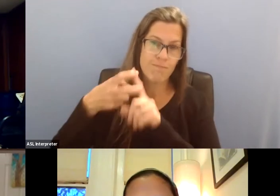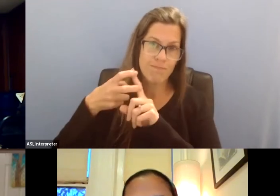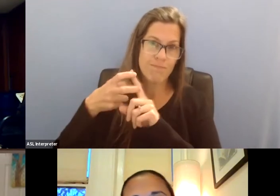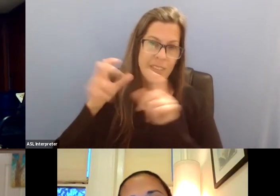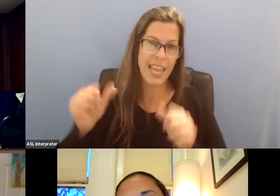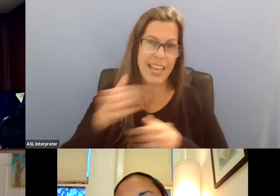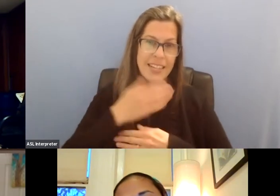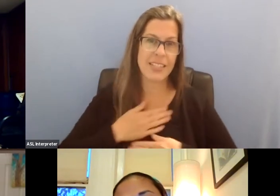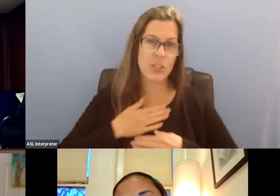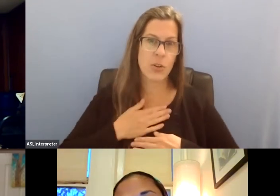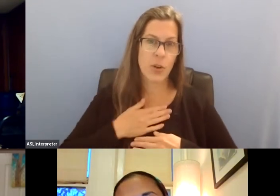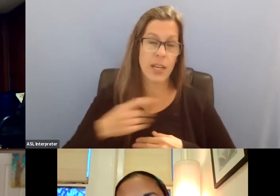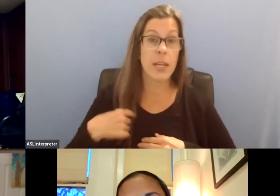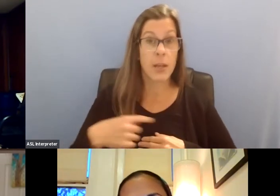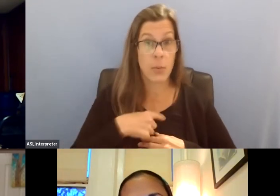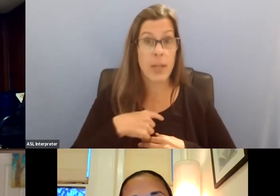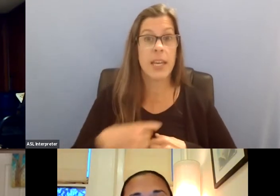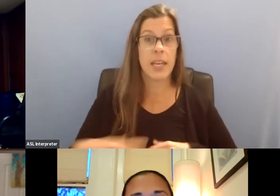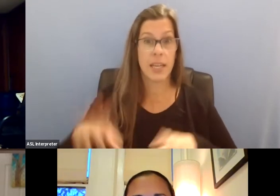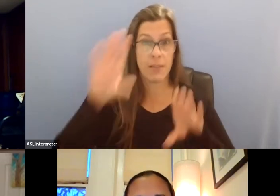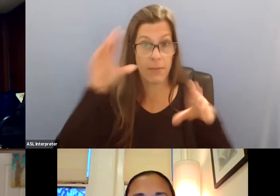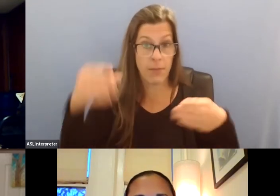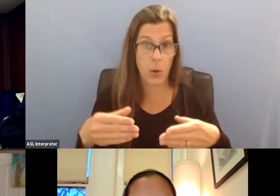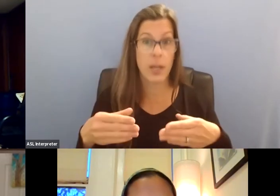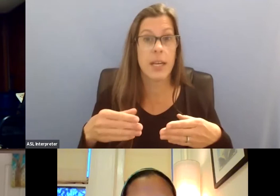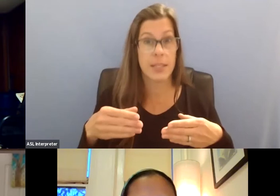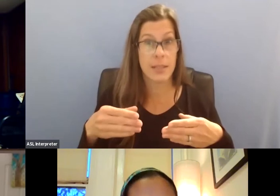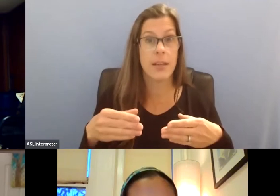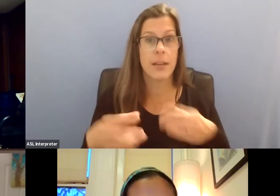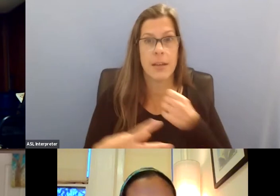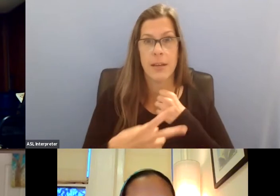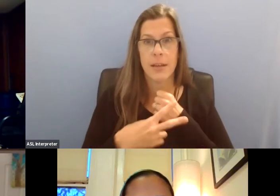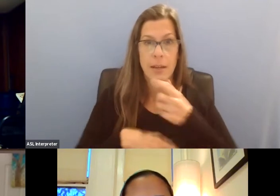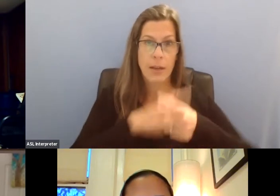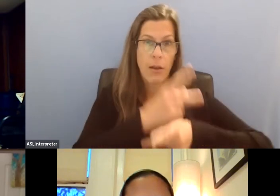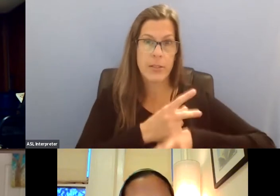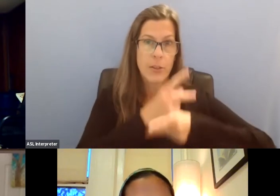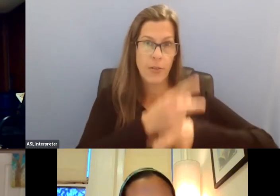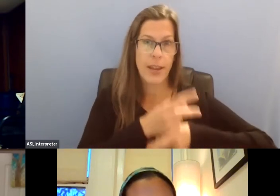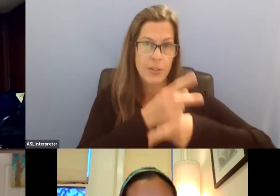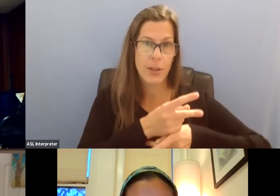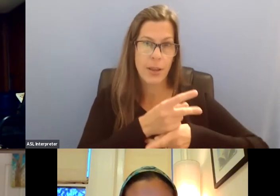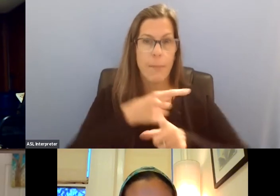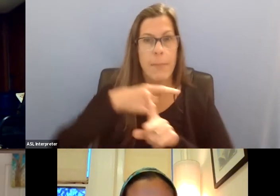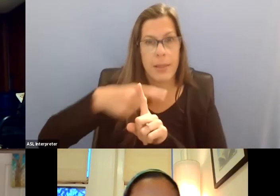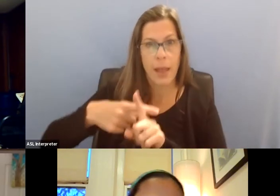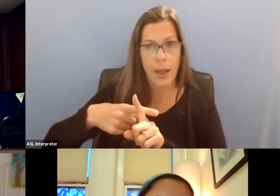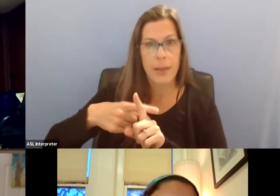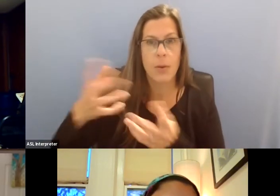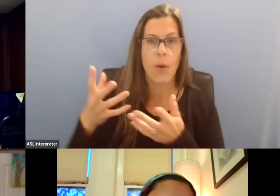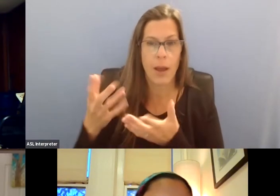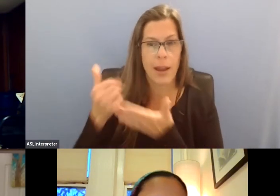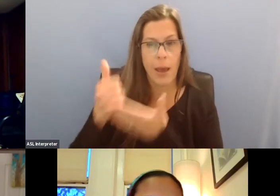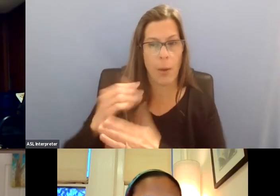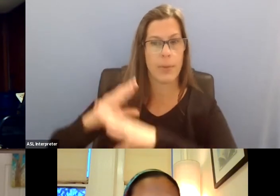conservation, but we see birding as a gateway into caring for birds and helping to protect birds and their